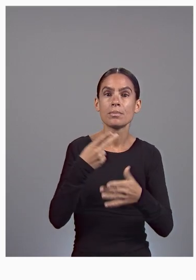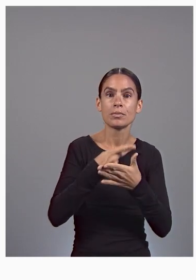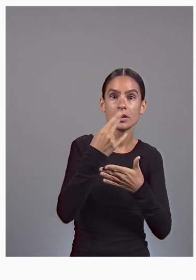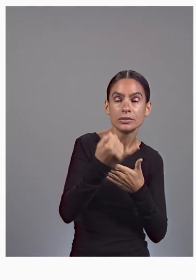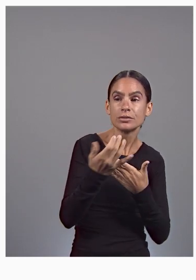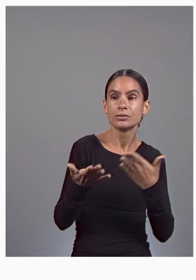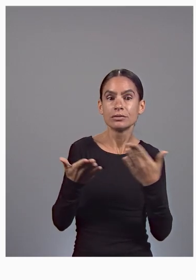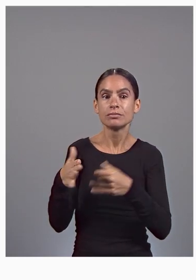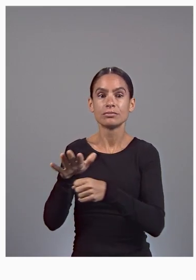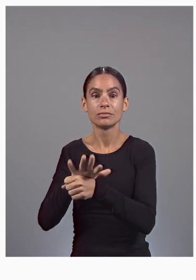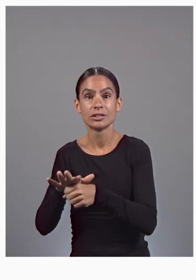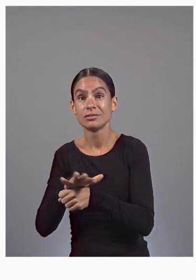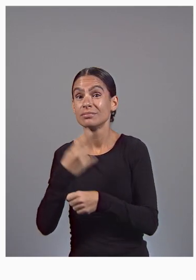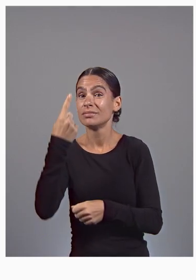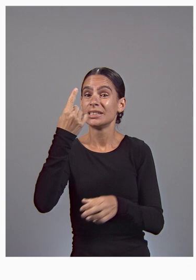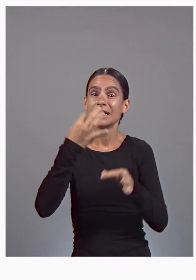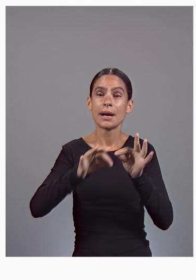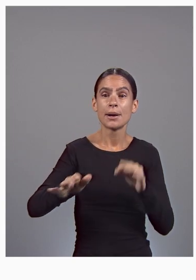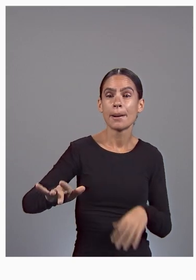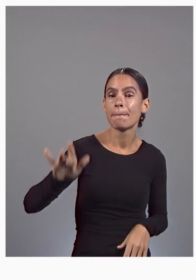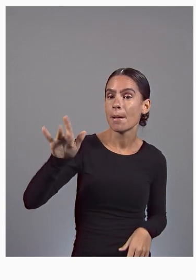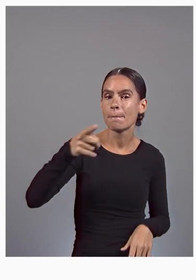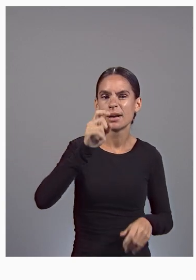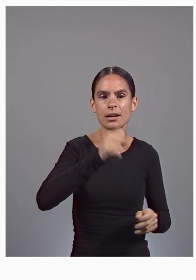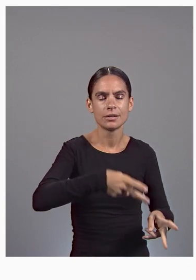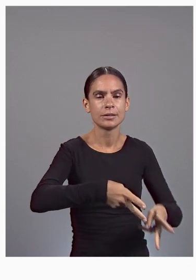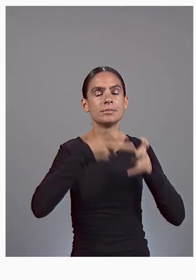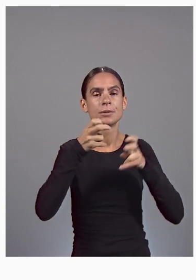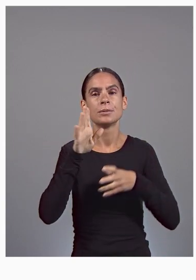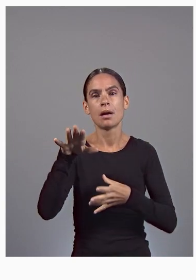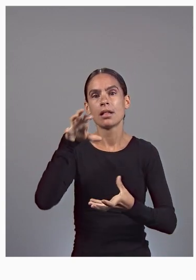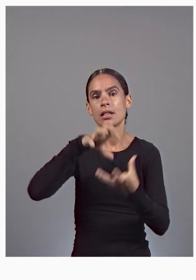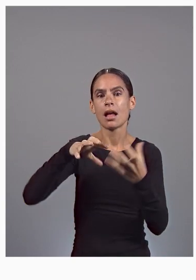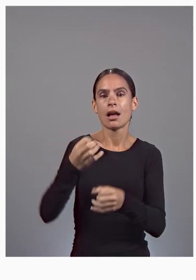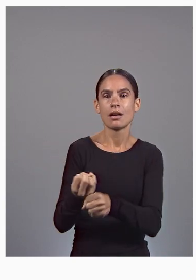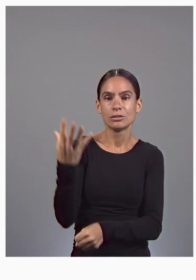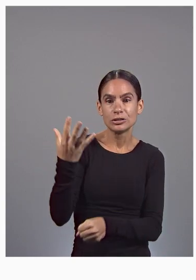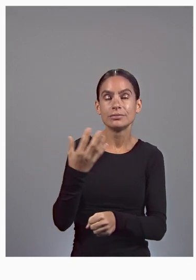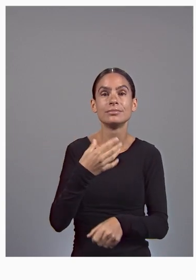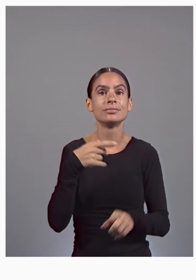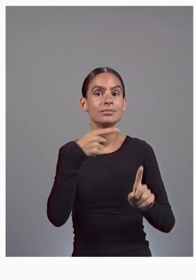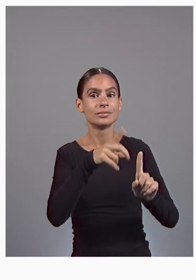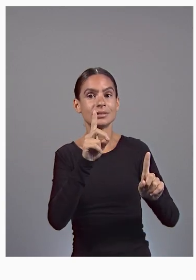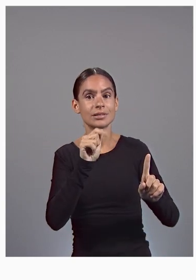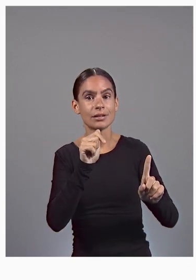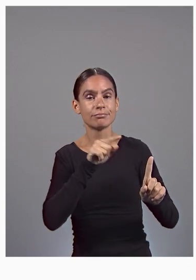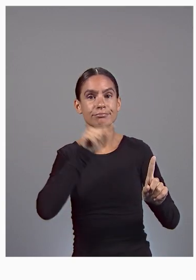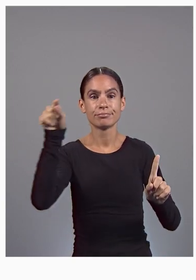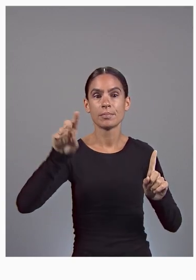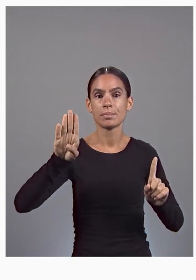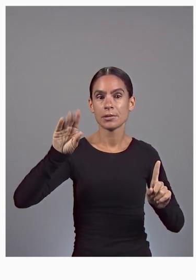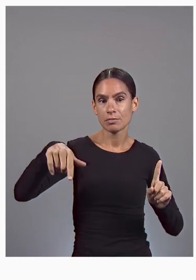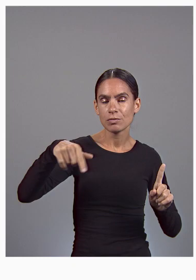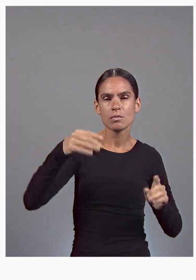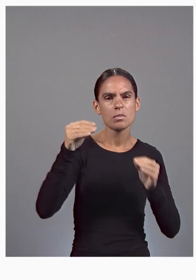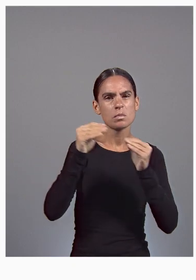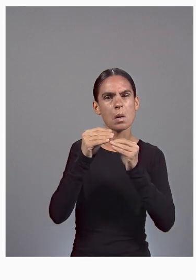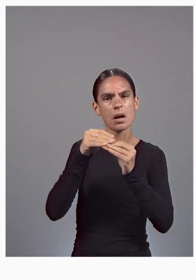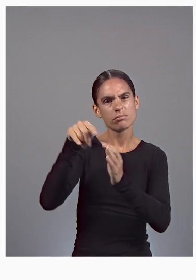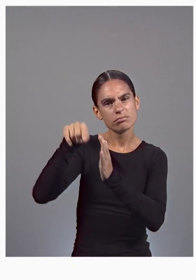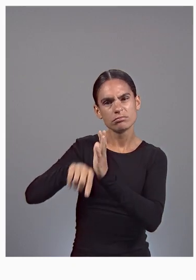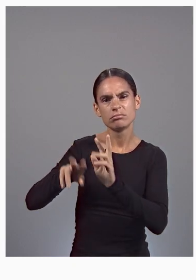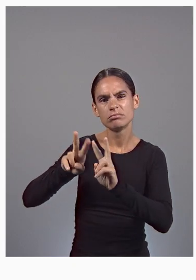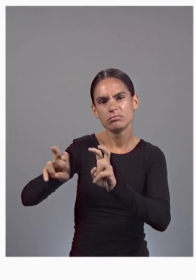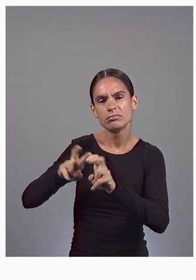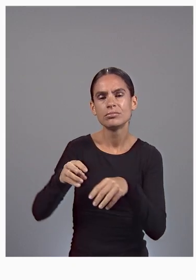you can export your cloud emissions data to BigQuery for further analysis and to provide your sustainability teams with the data they